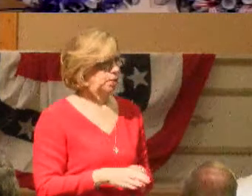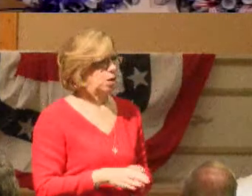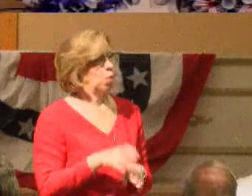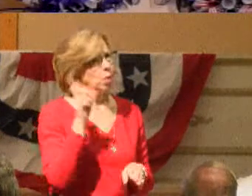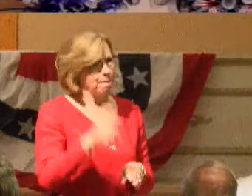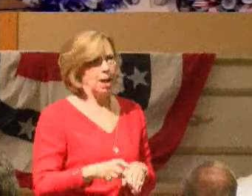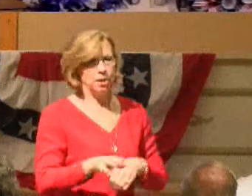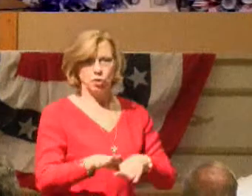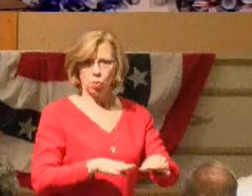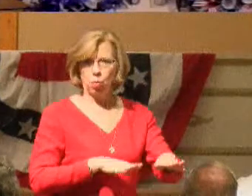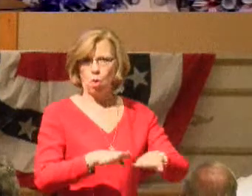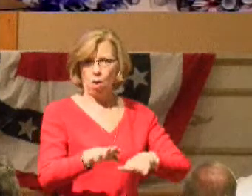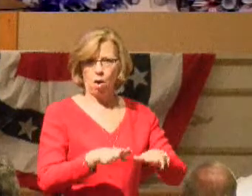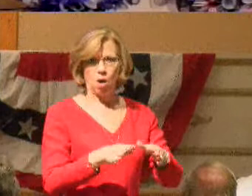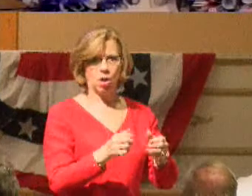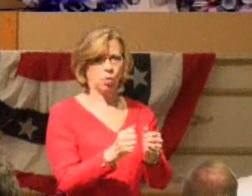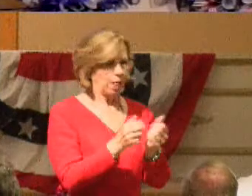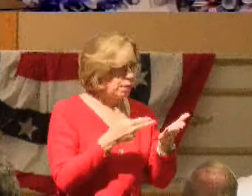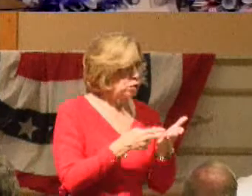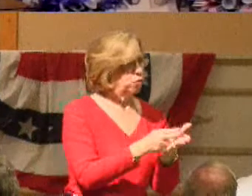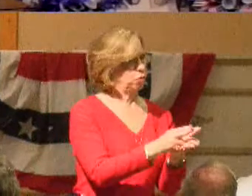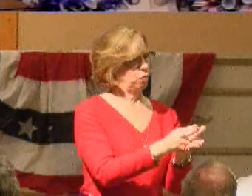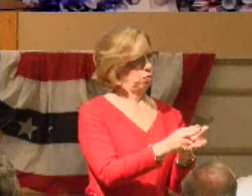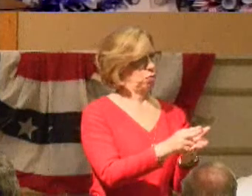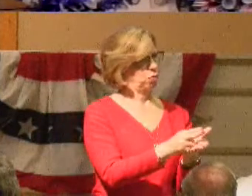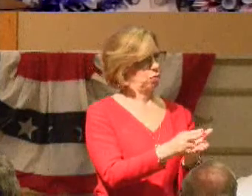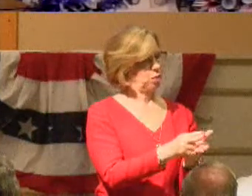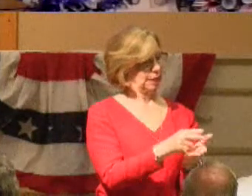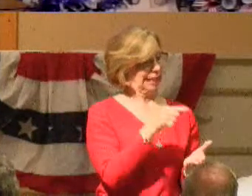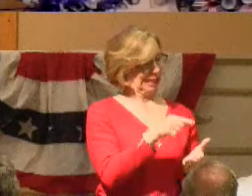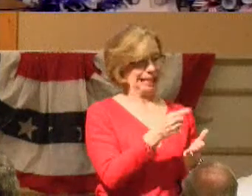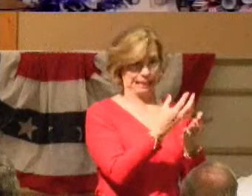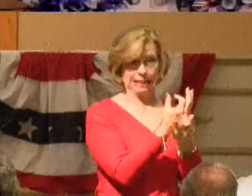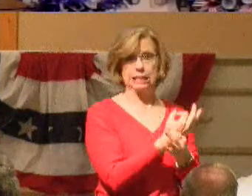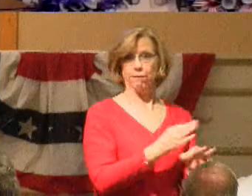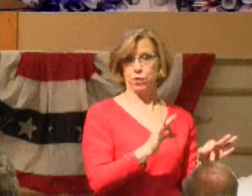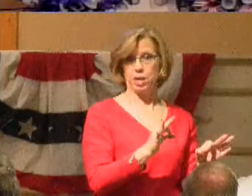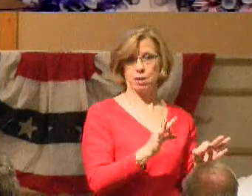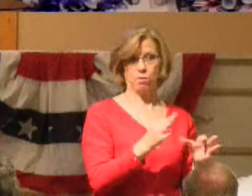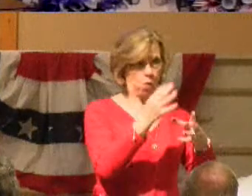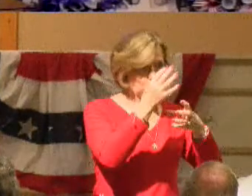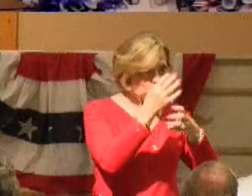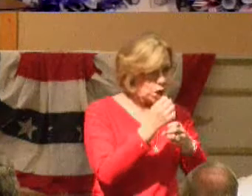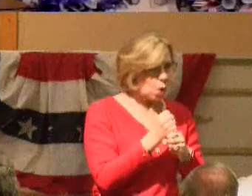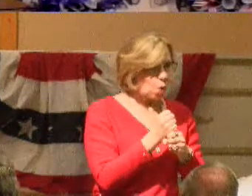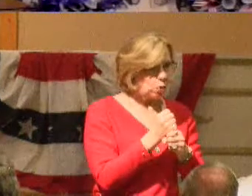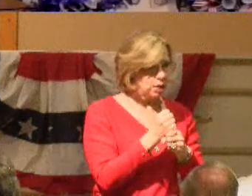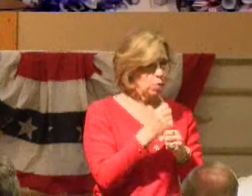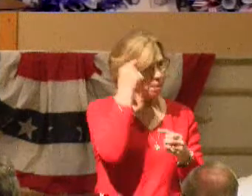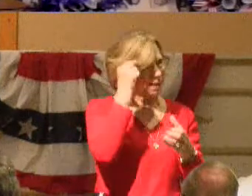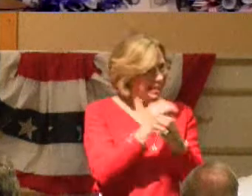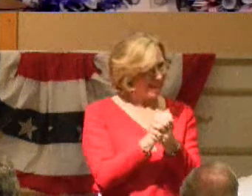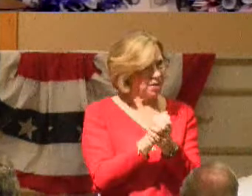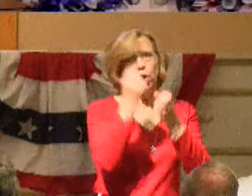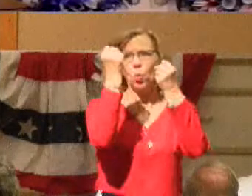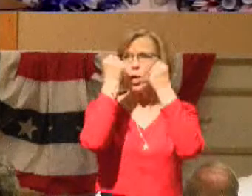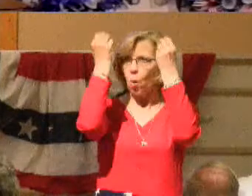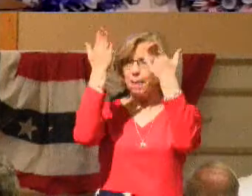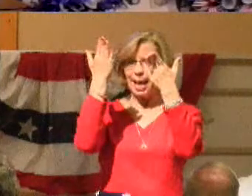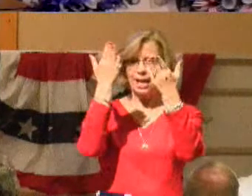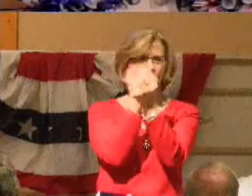walk in the truth. This is freedom. We hold to it, we obey it, we love